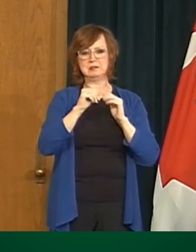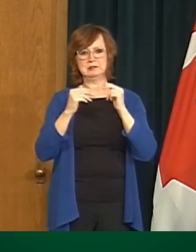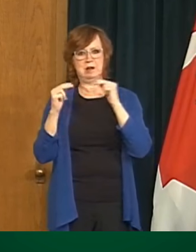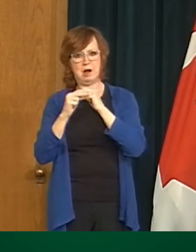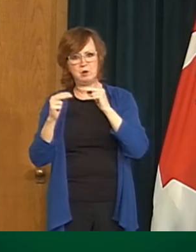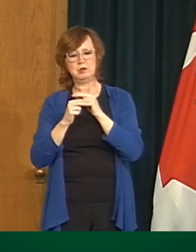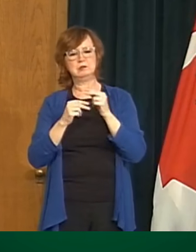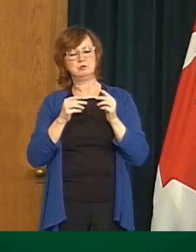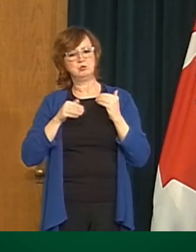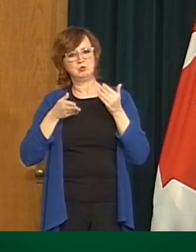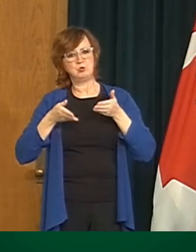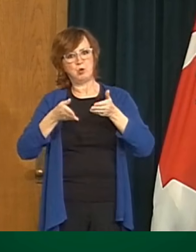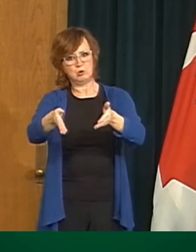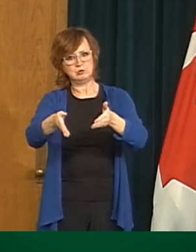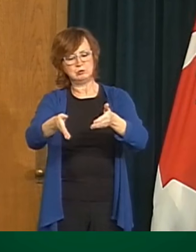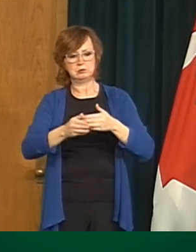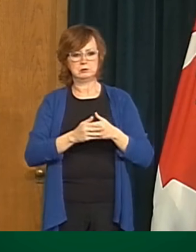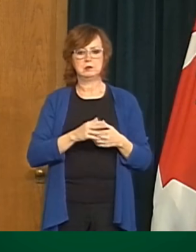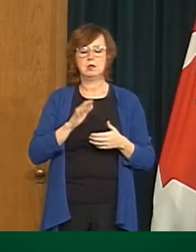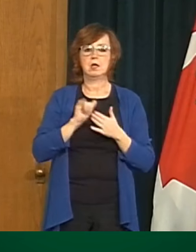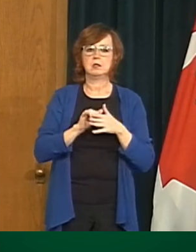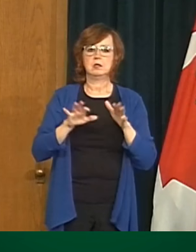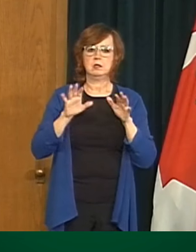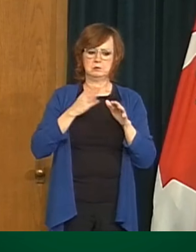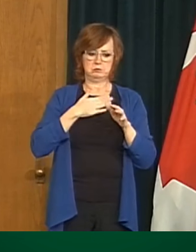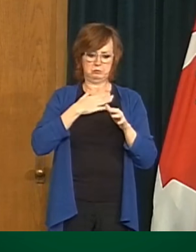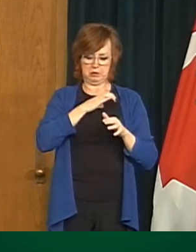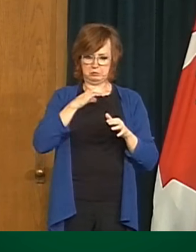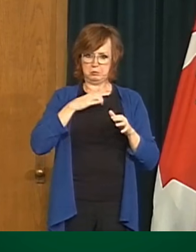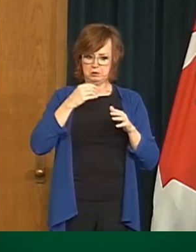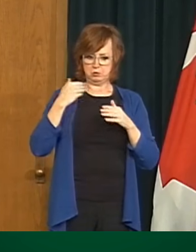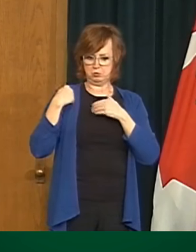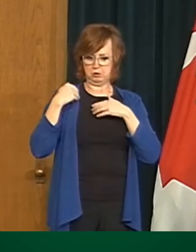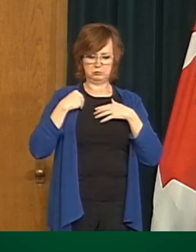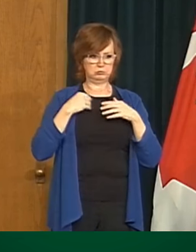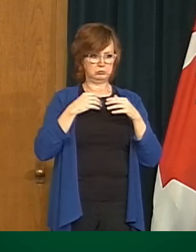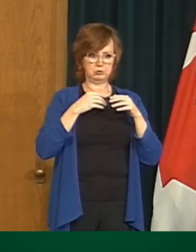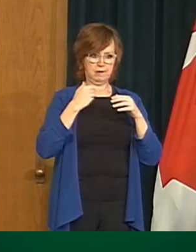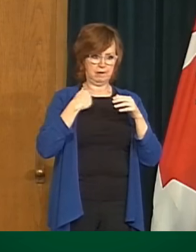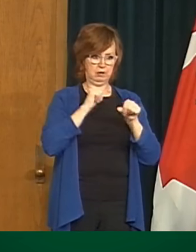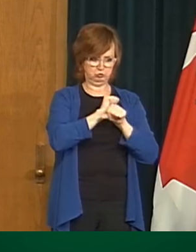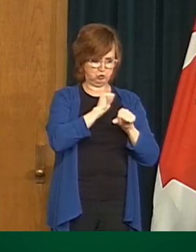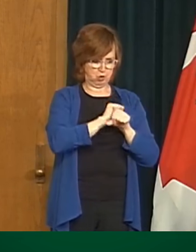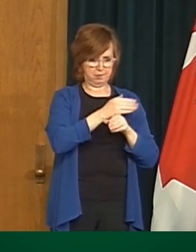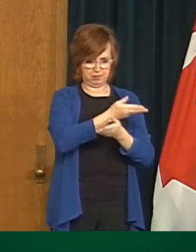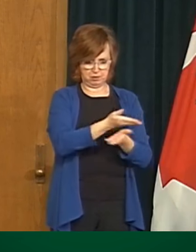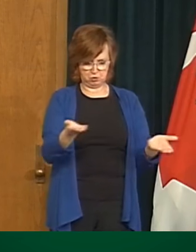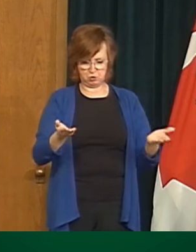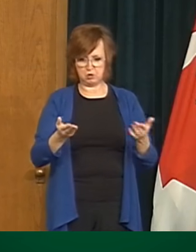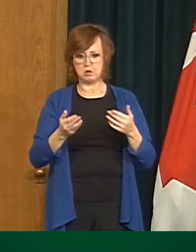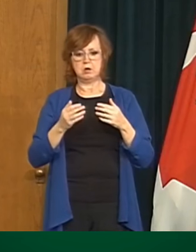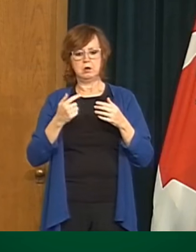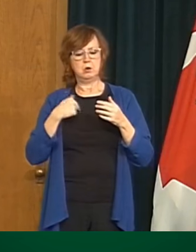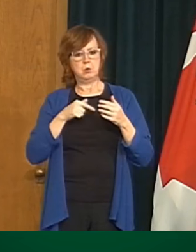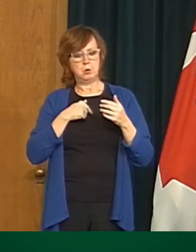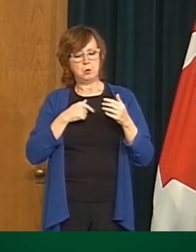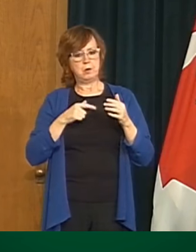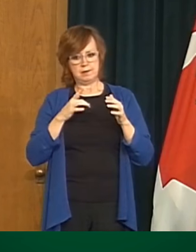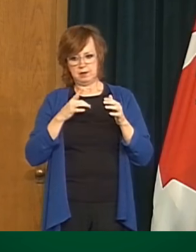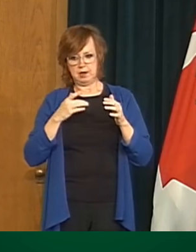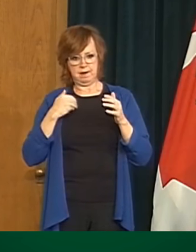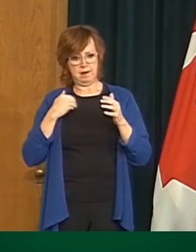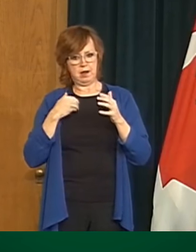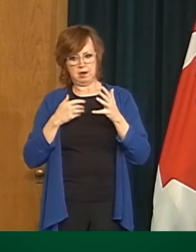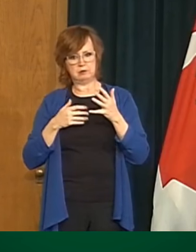to ensure that local jobs are preserved or created and that local sectors are supported. That work will be led by Priority